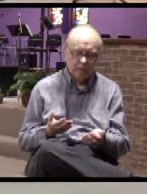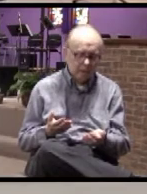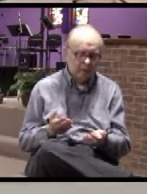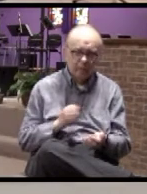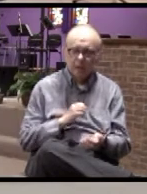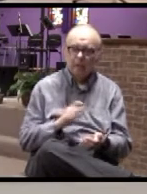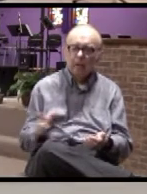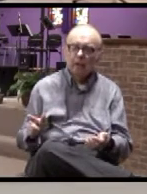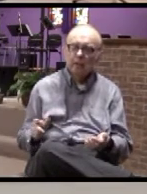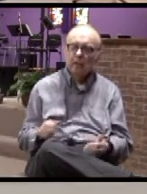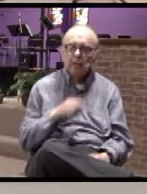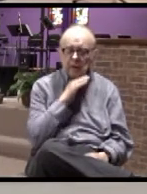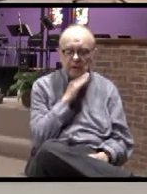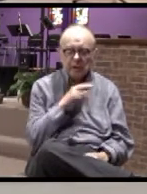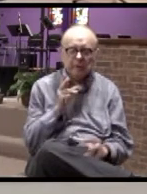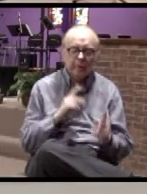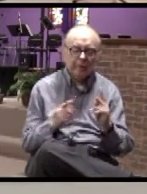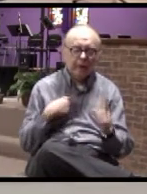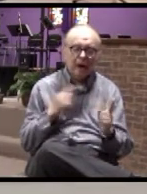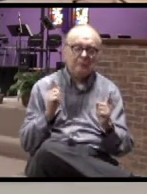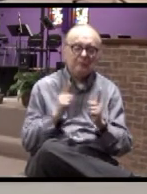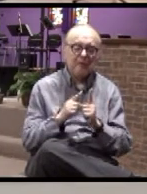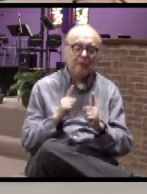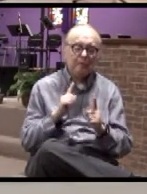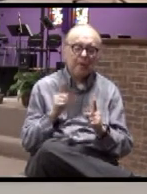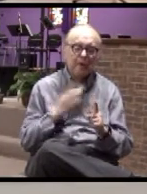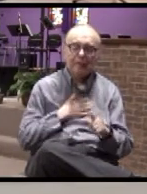Y'all the nastiest people I ever met in my life.